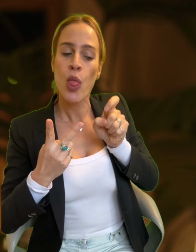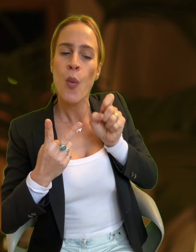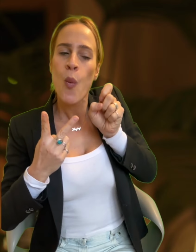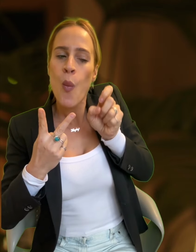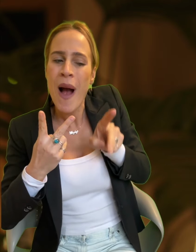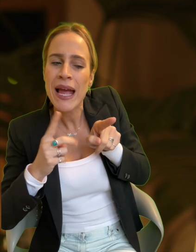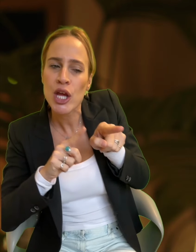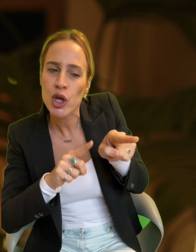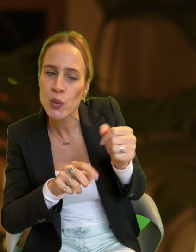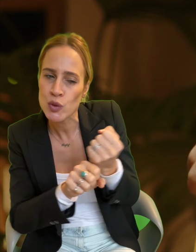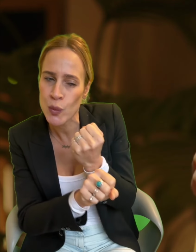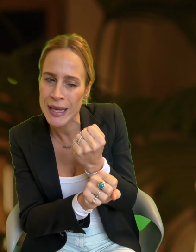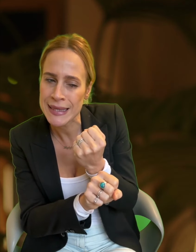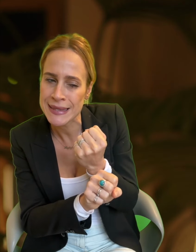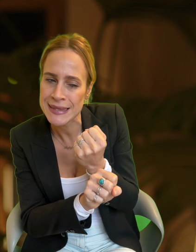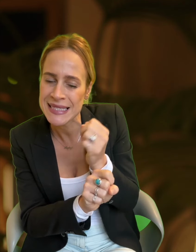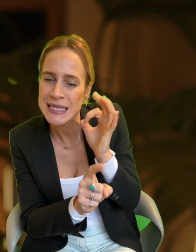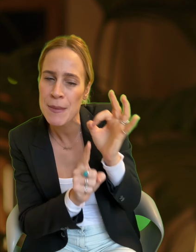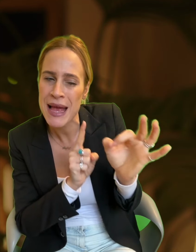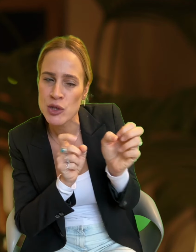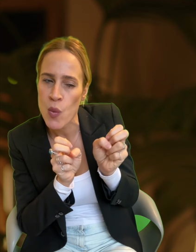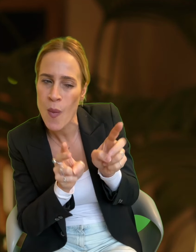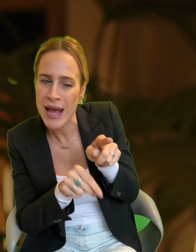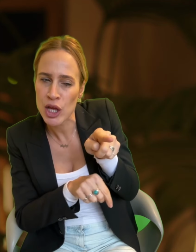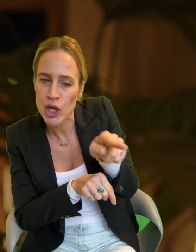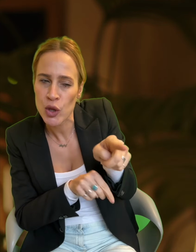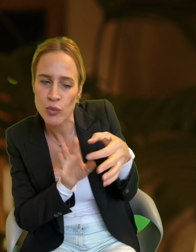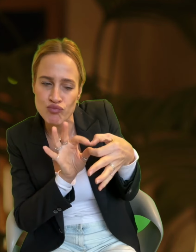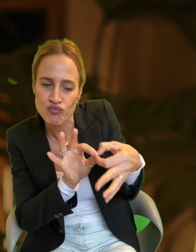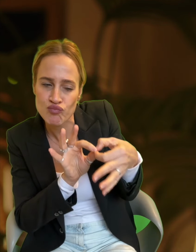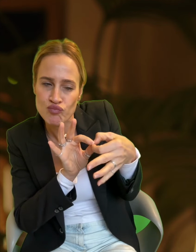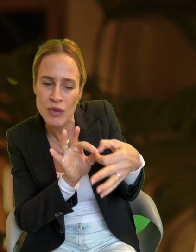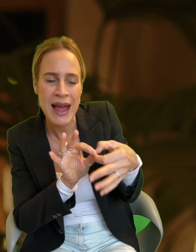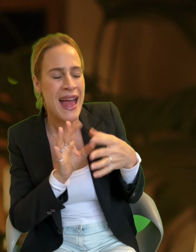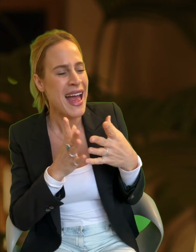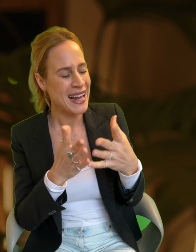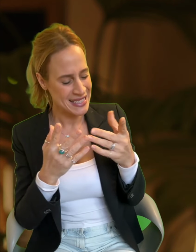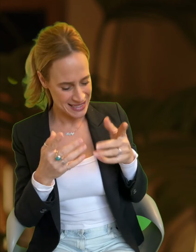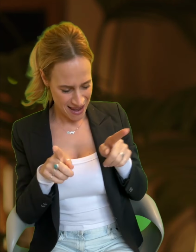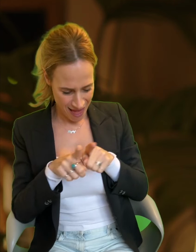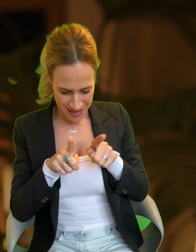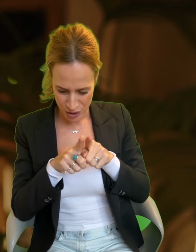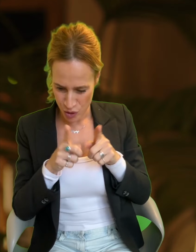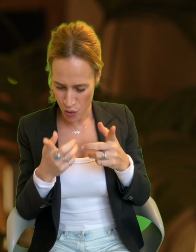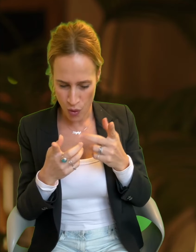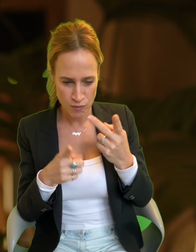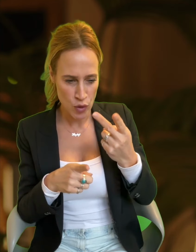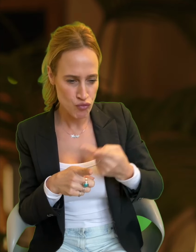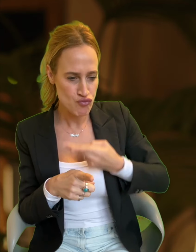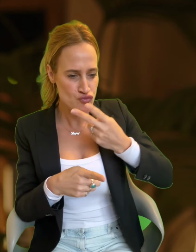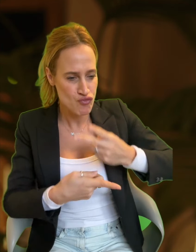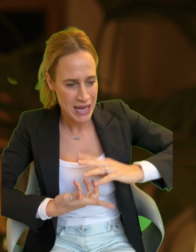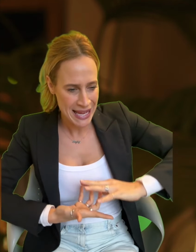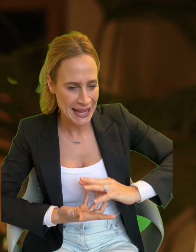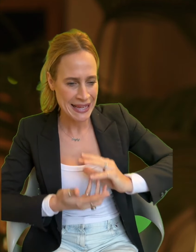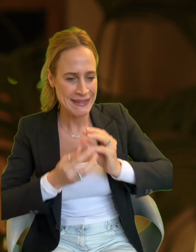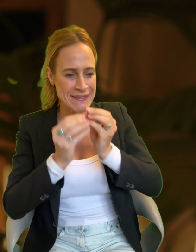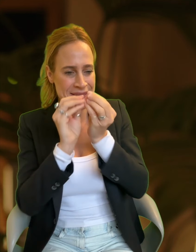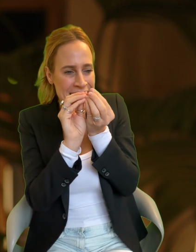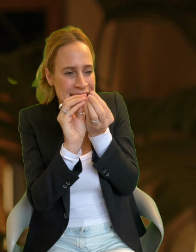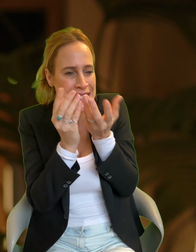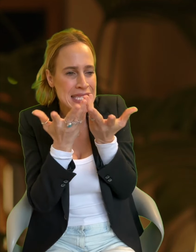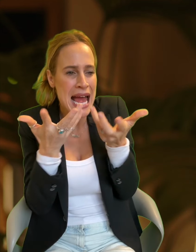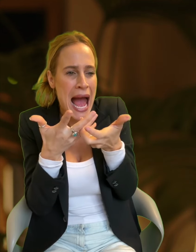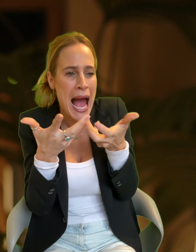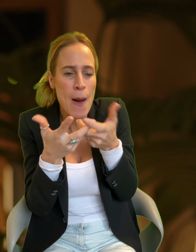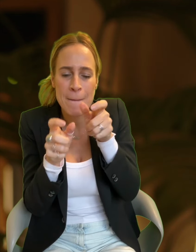it, there's something special about it, and it's almost like you're redefining how people interact, how